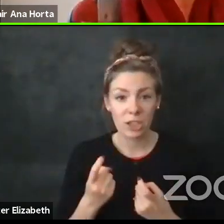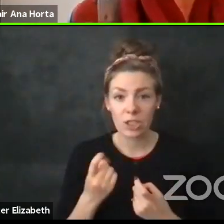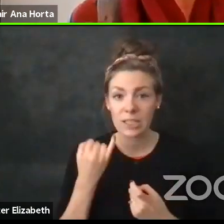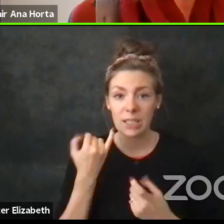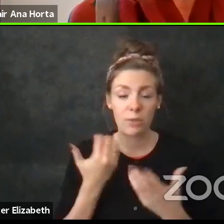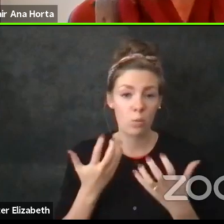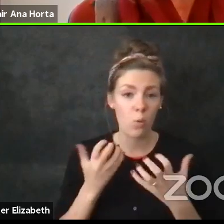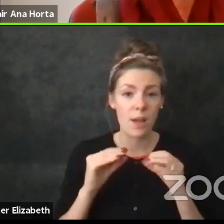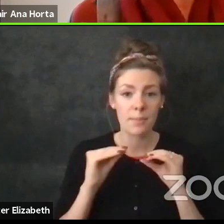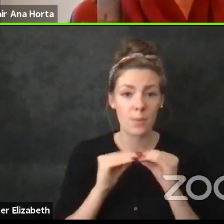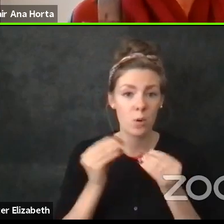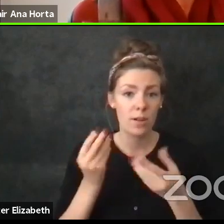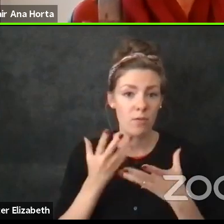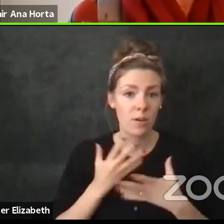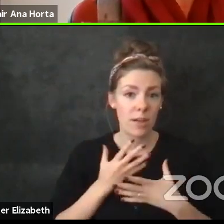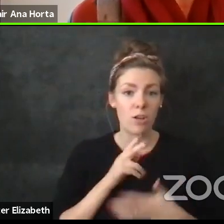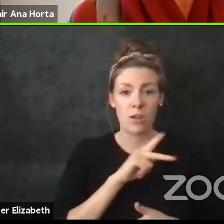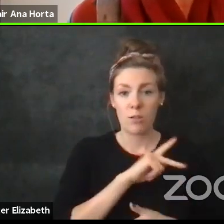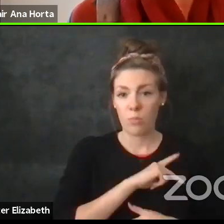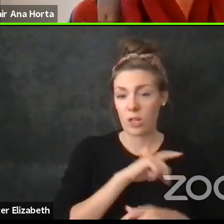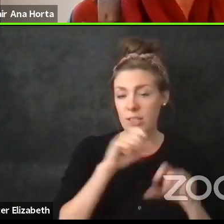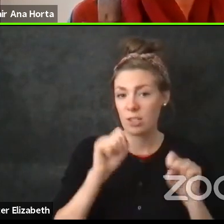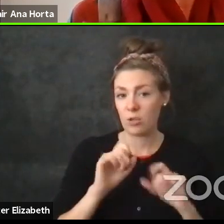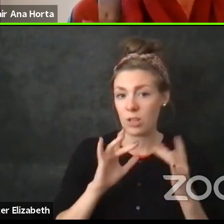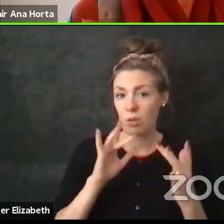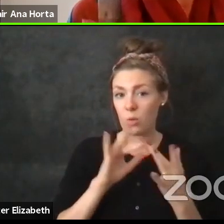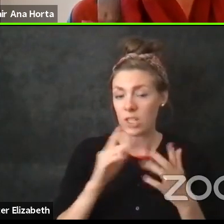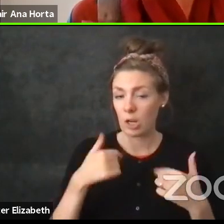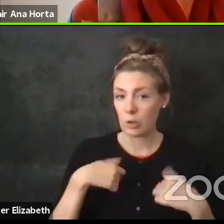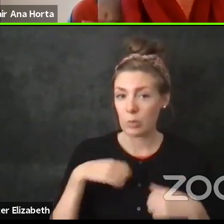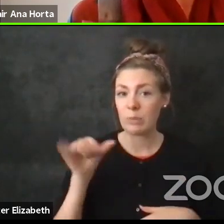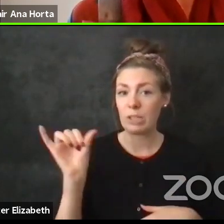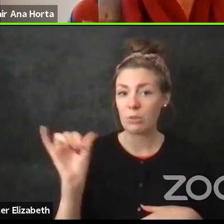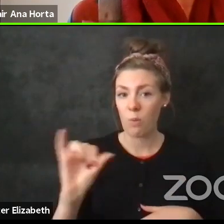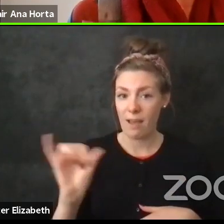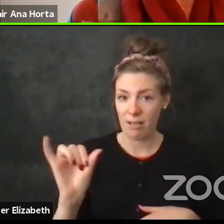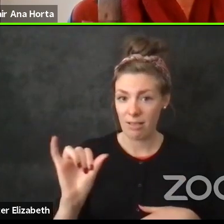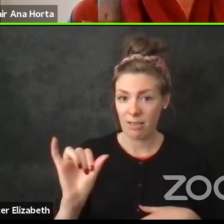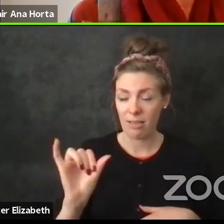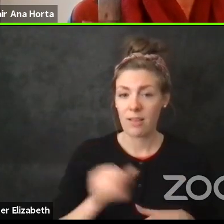more information personally, you can reach out to me as well.